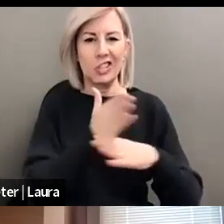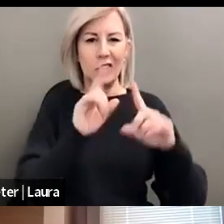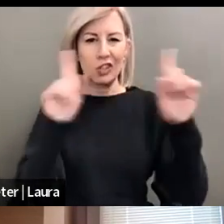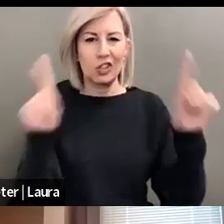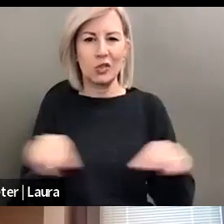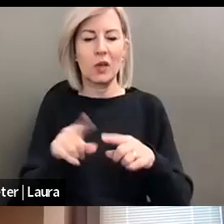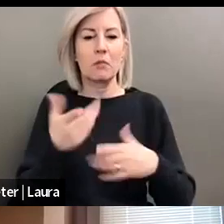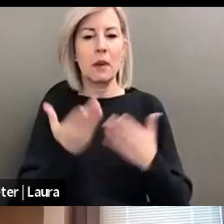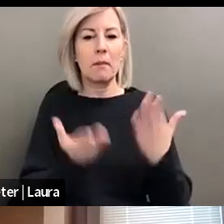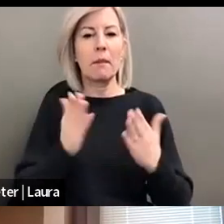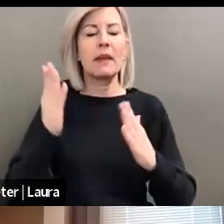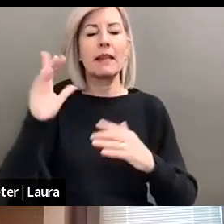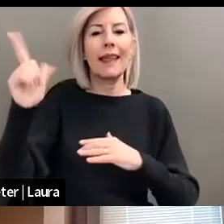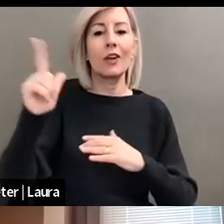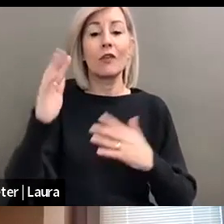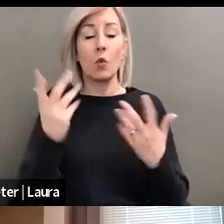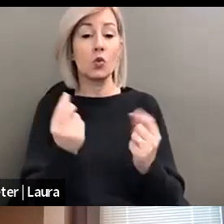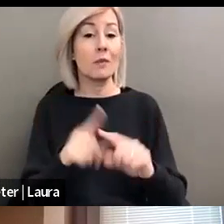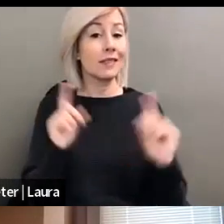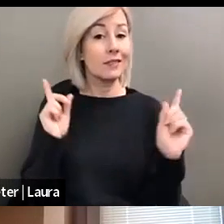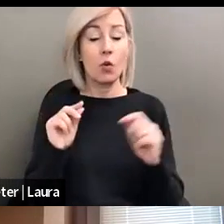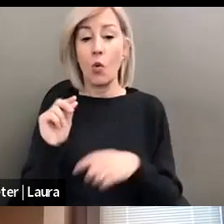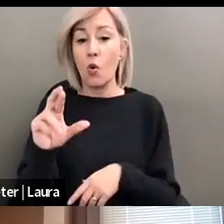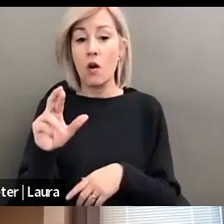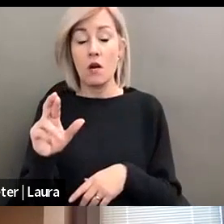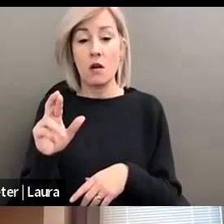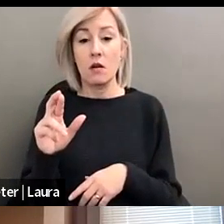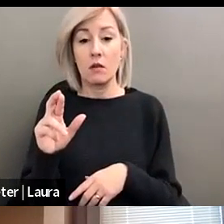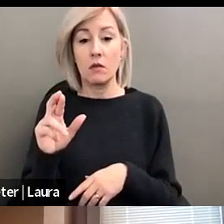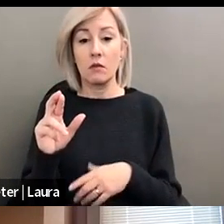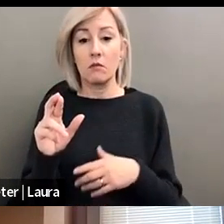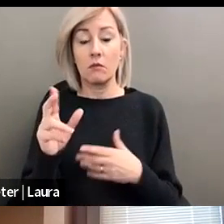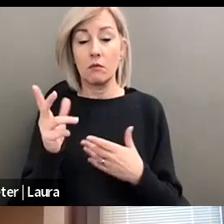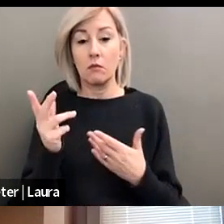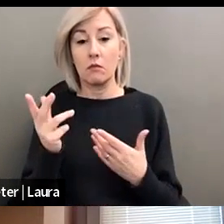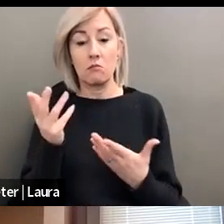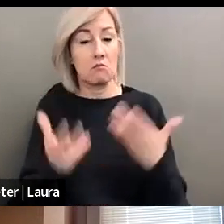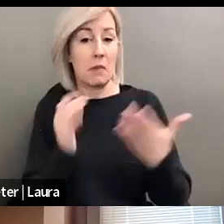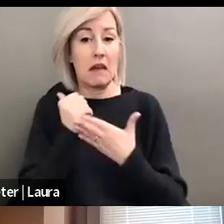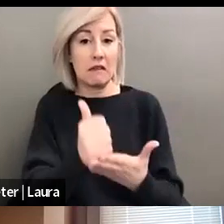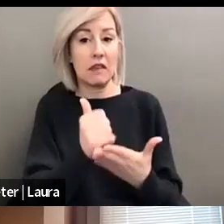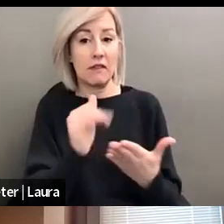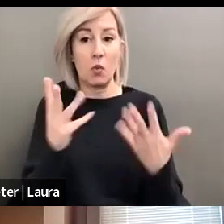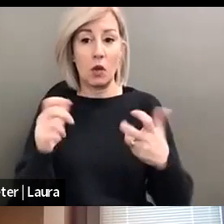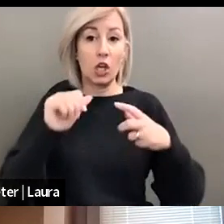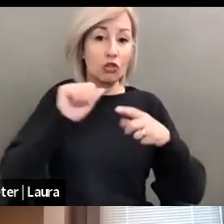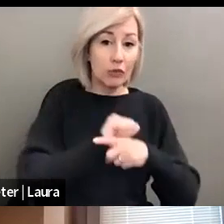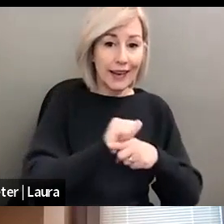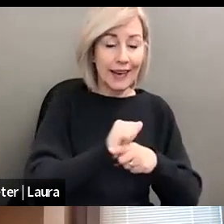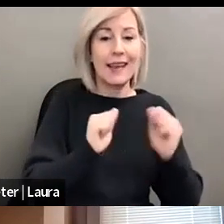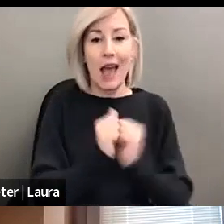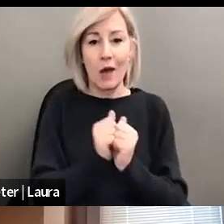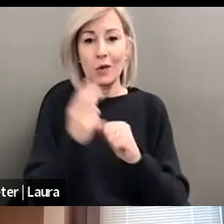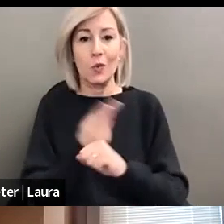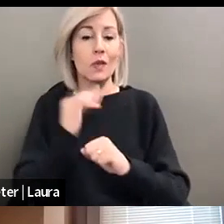it. But later on, if you want to do something different, or if you ever want to do, maybe it might be helpful if you ever wanted training on how to move around that